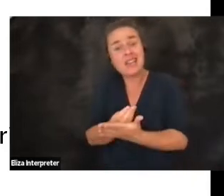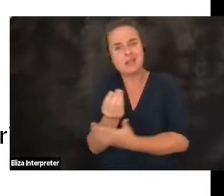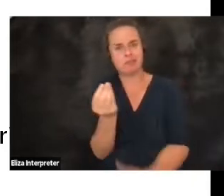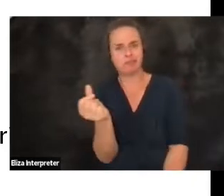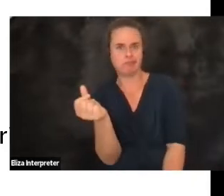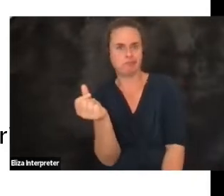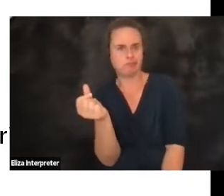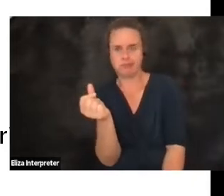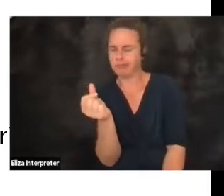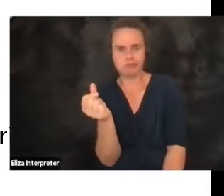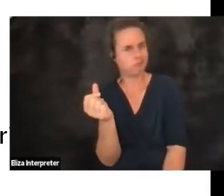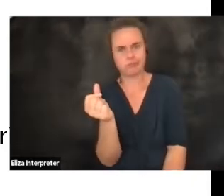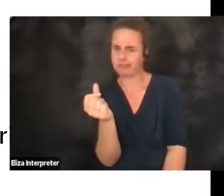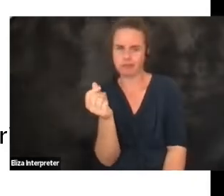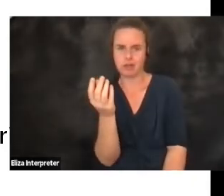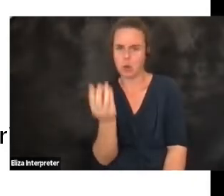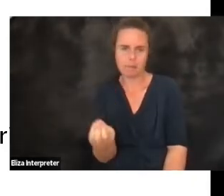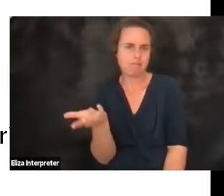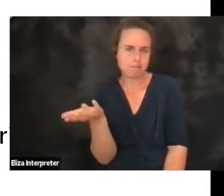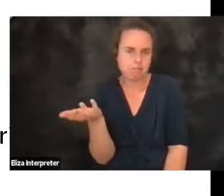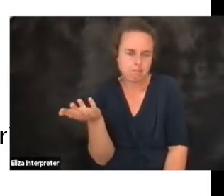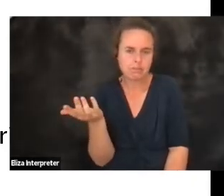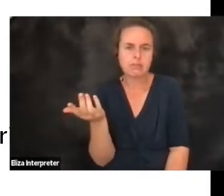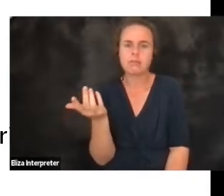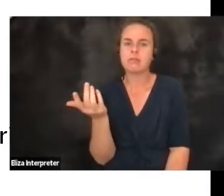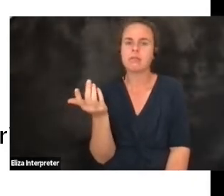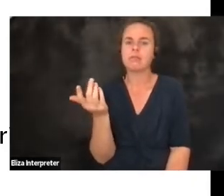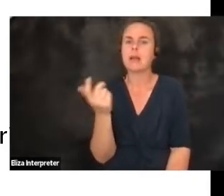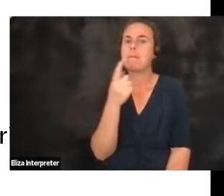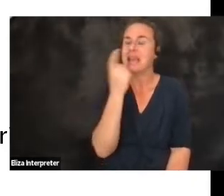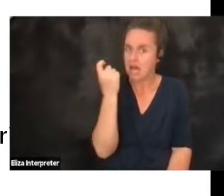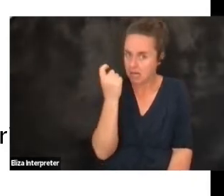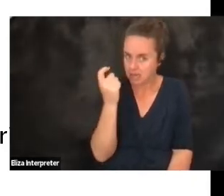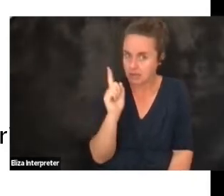away as part of, as a consequence of